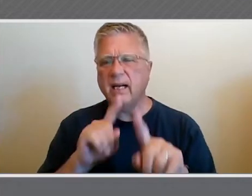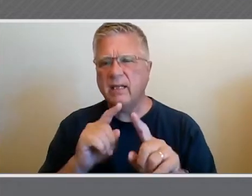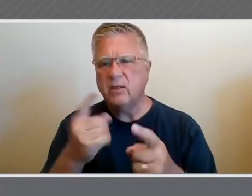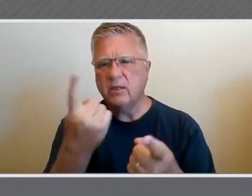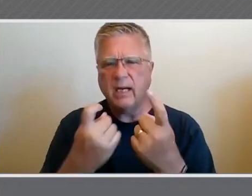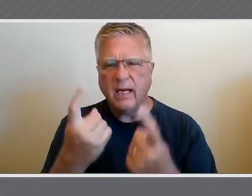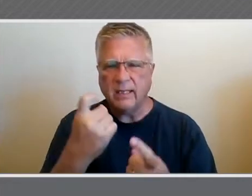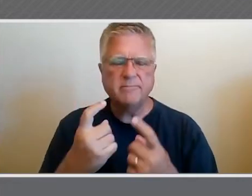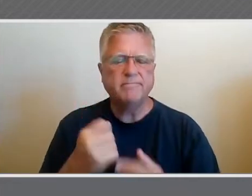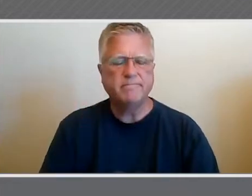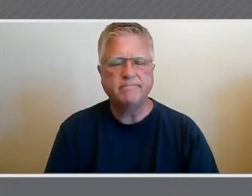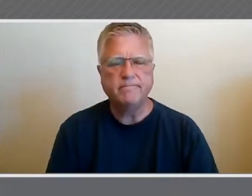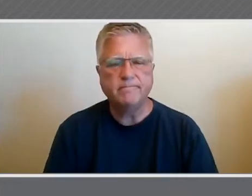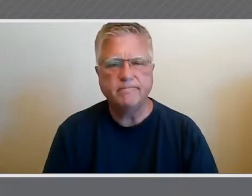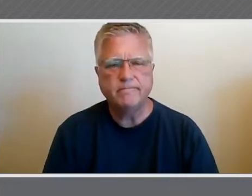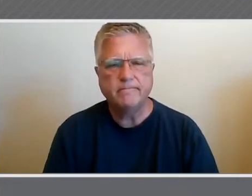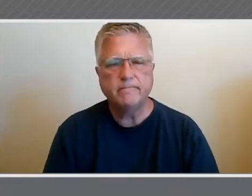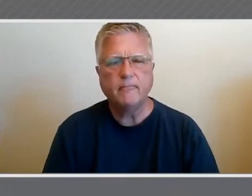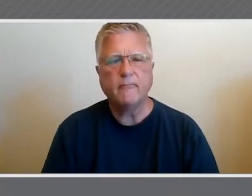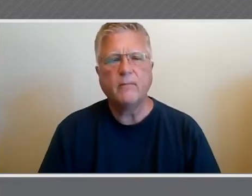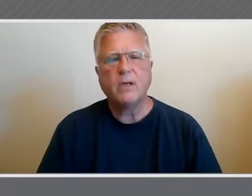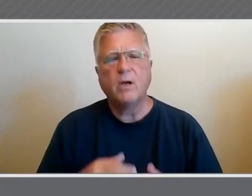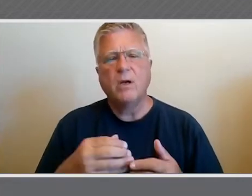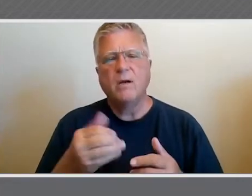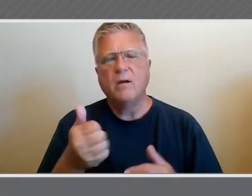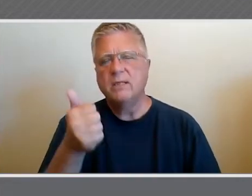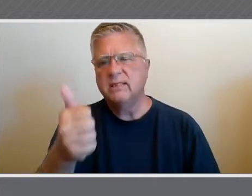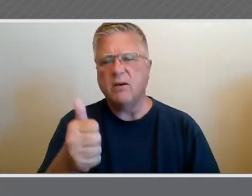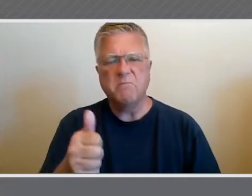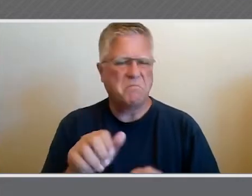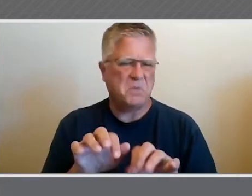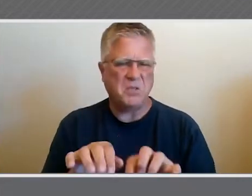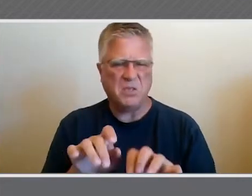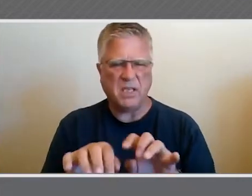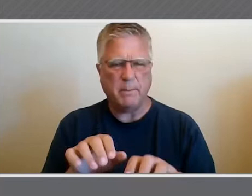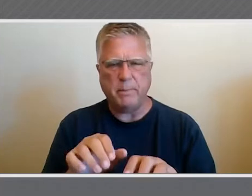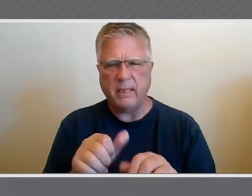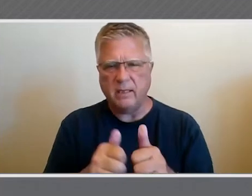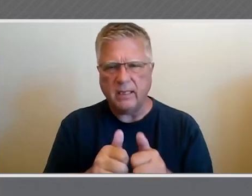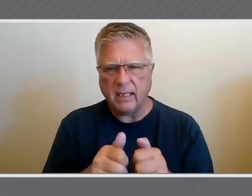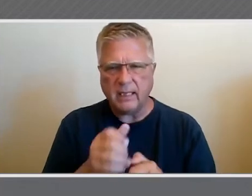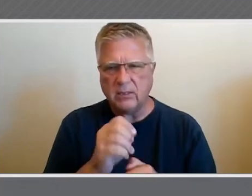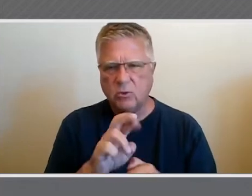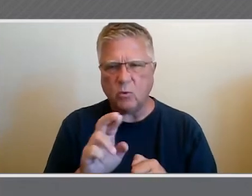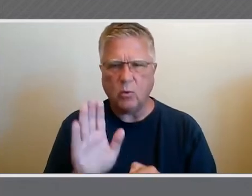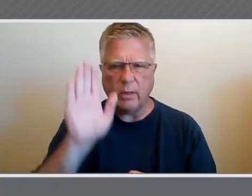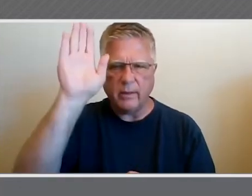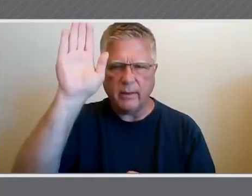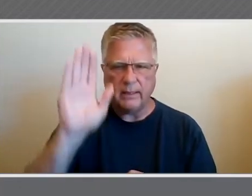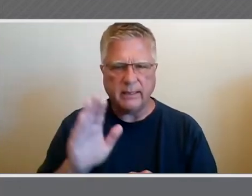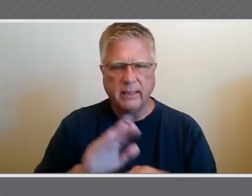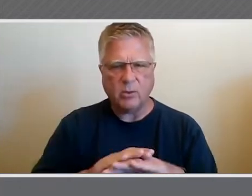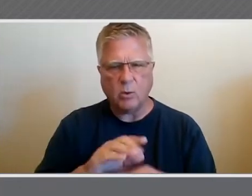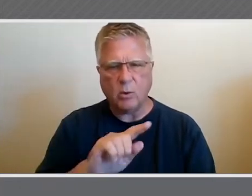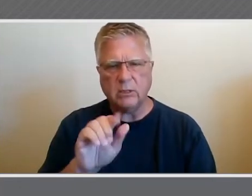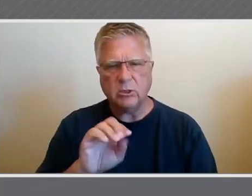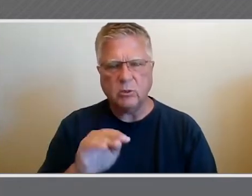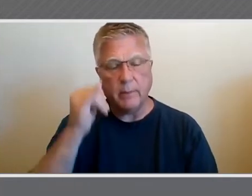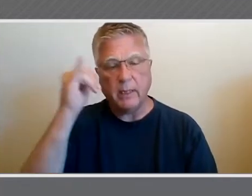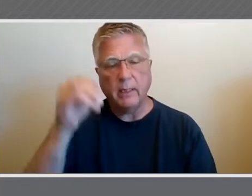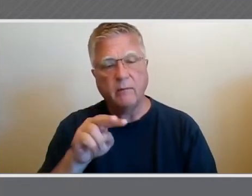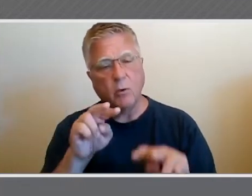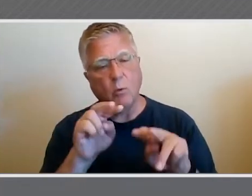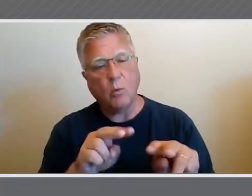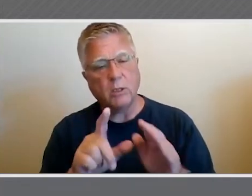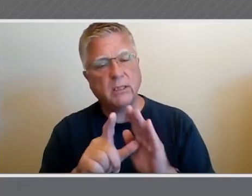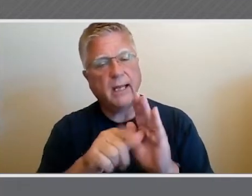in throughout the session or use the raise hand function on Zoom. And if you are watching on YouTube or after the fact,